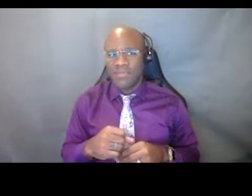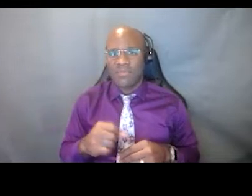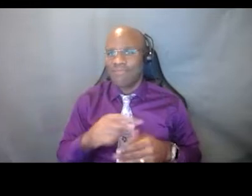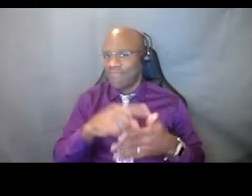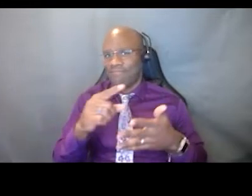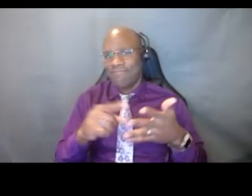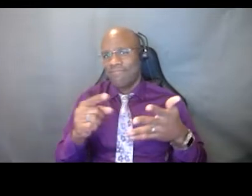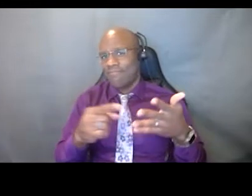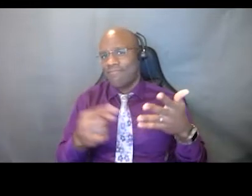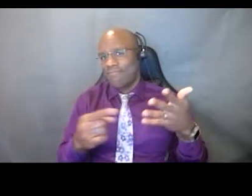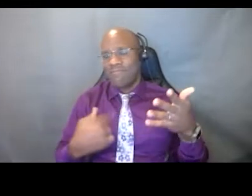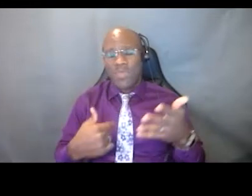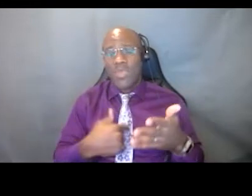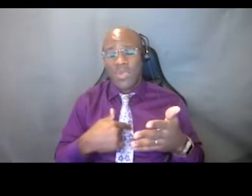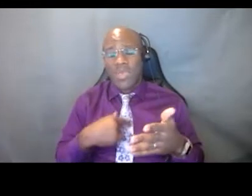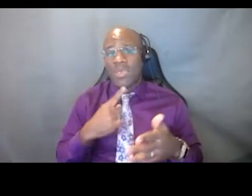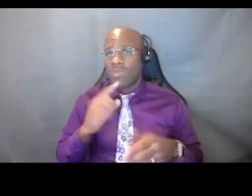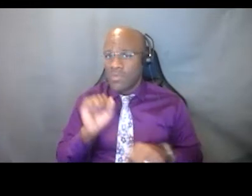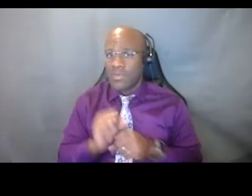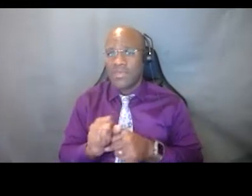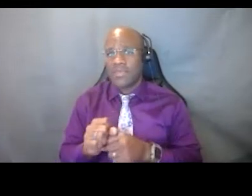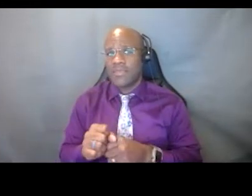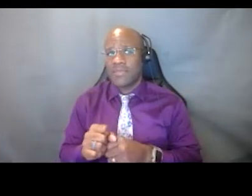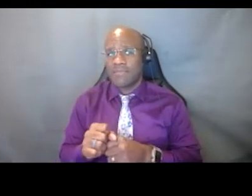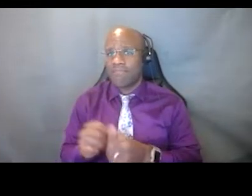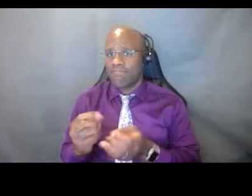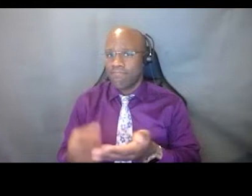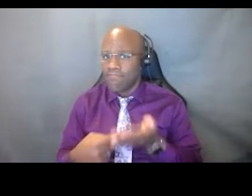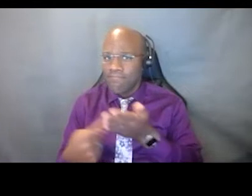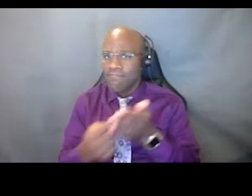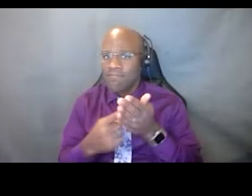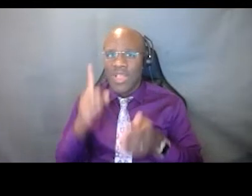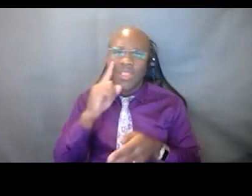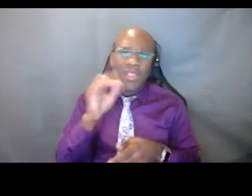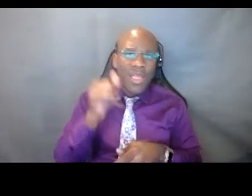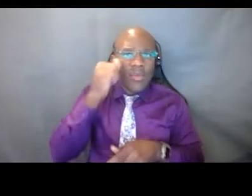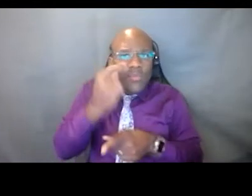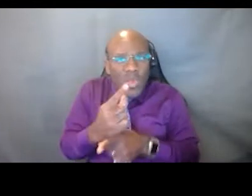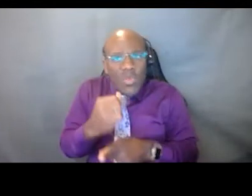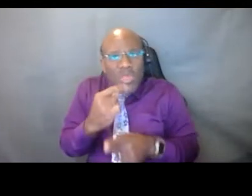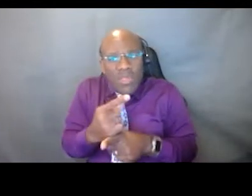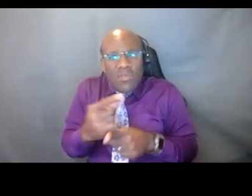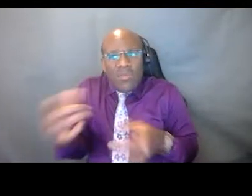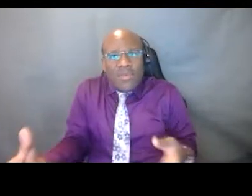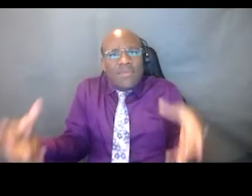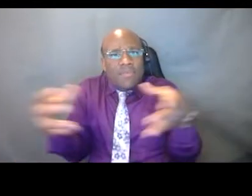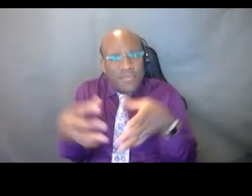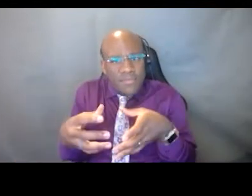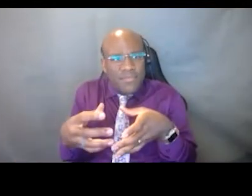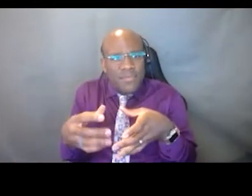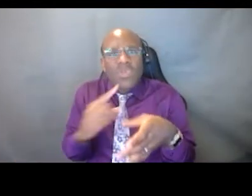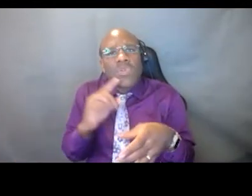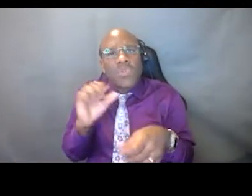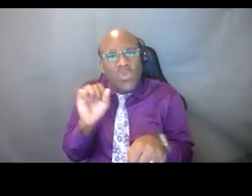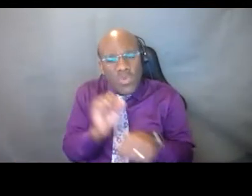families, and it's almost like it's like a sisterhood, a brotherhood coming together, and it's truly a safe